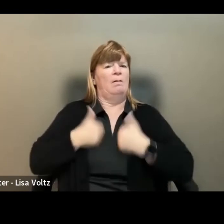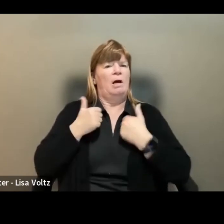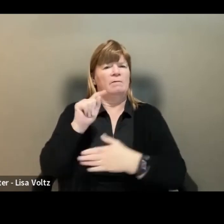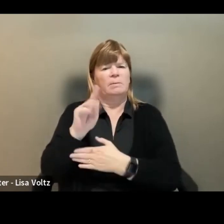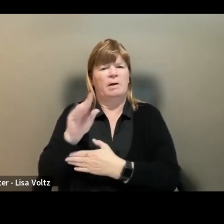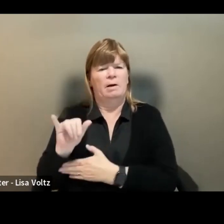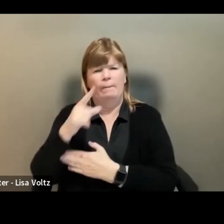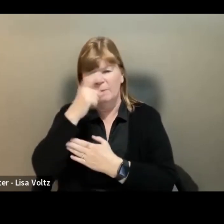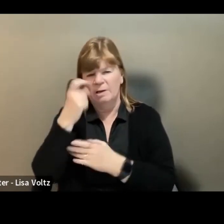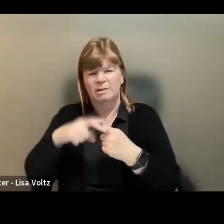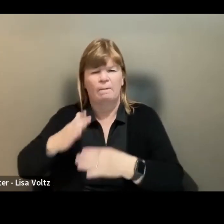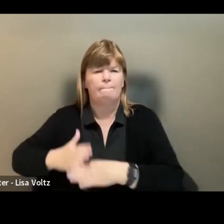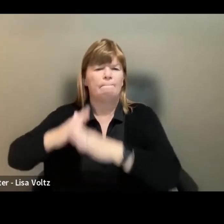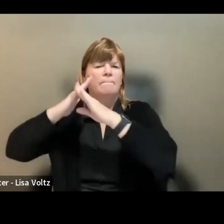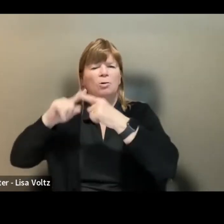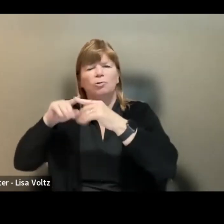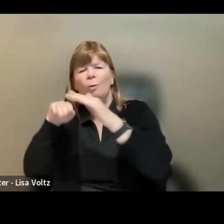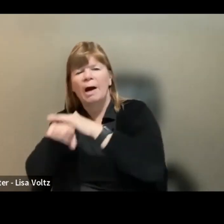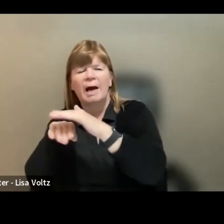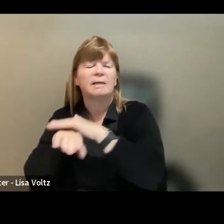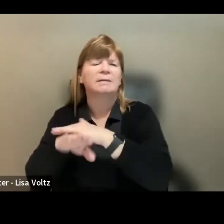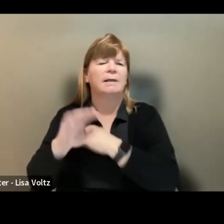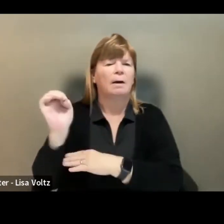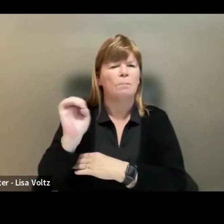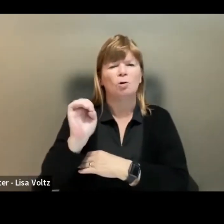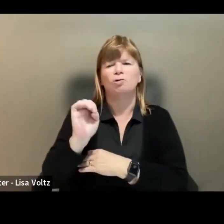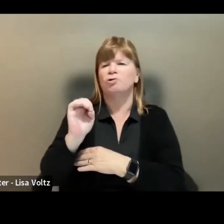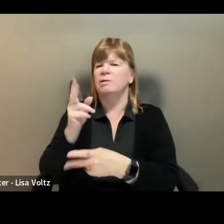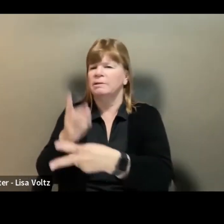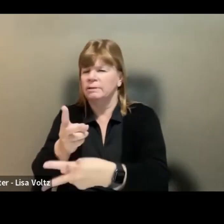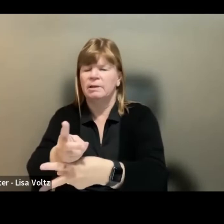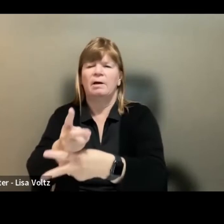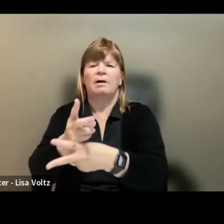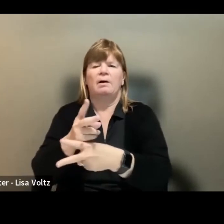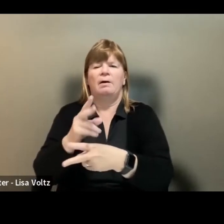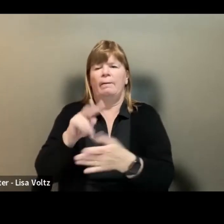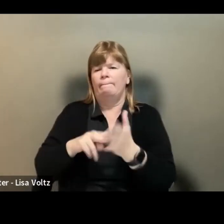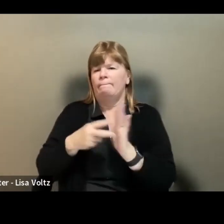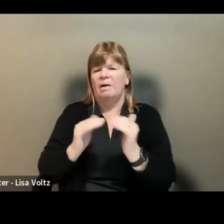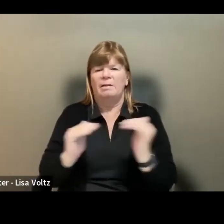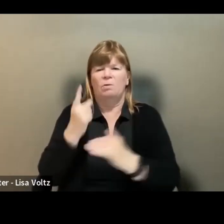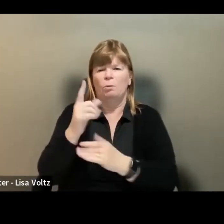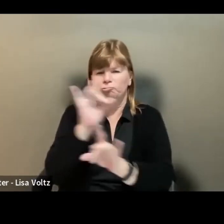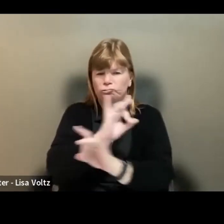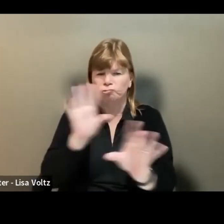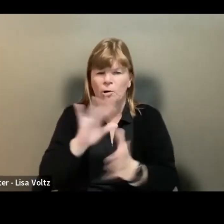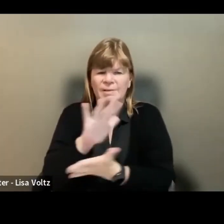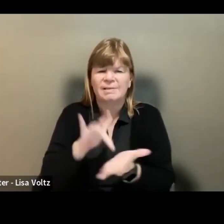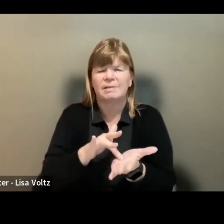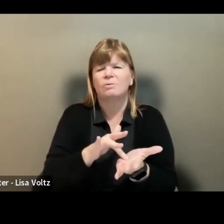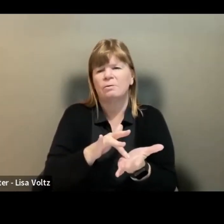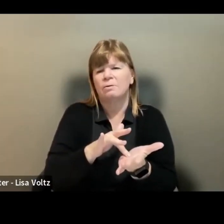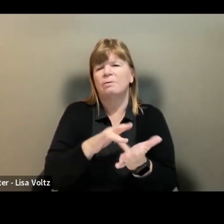because of barriers to accessing emergency medical care, that could include level 1 trauma centers, as well